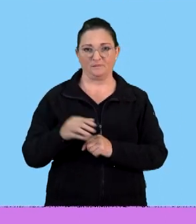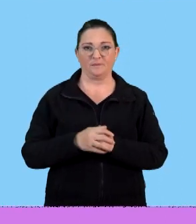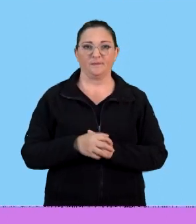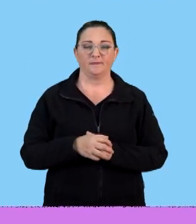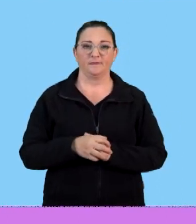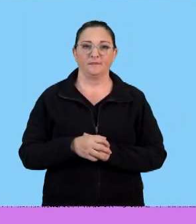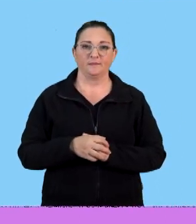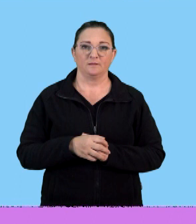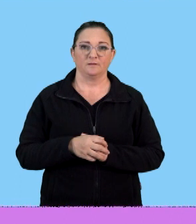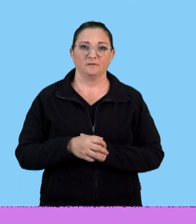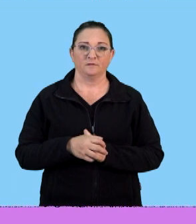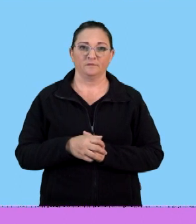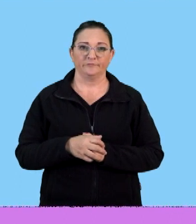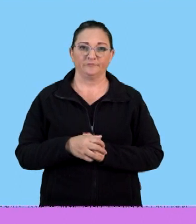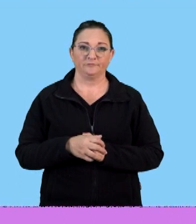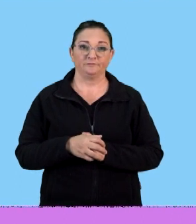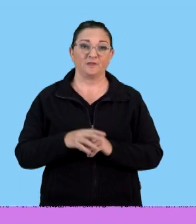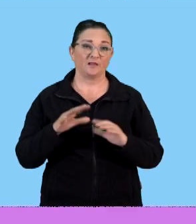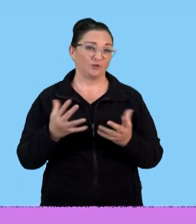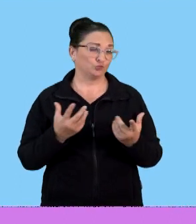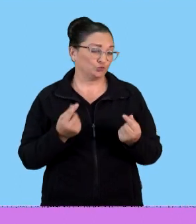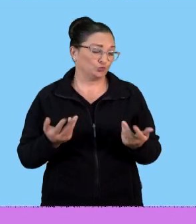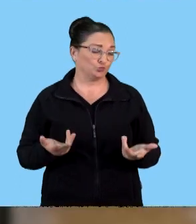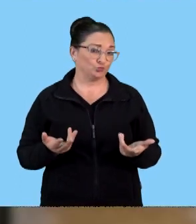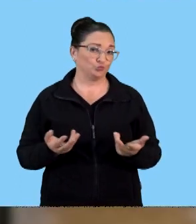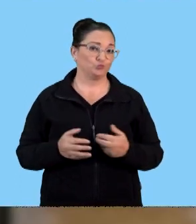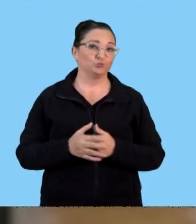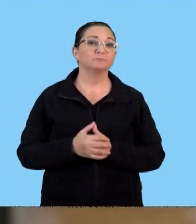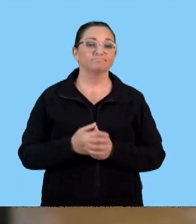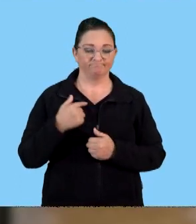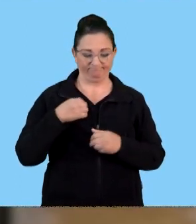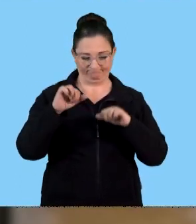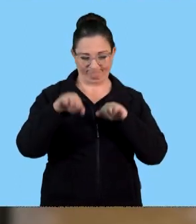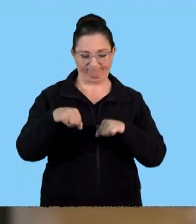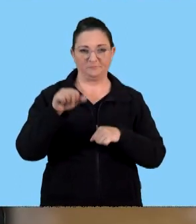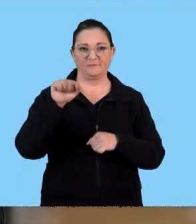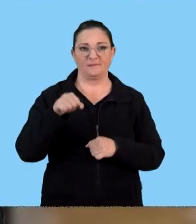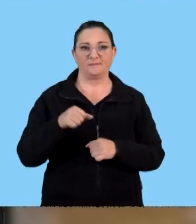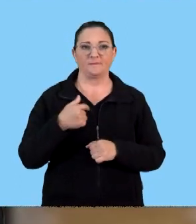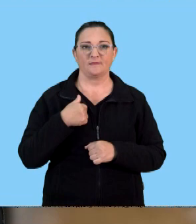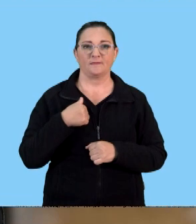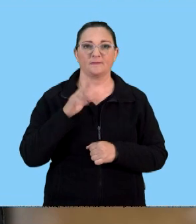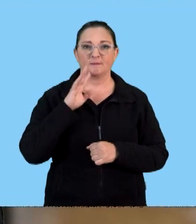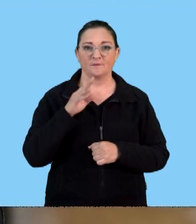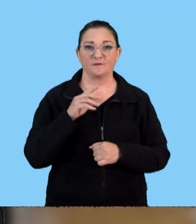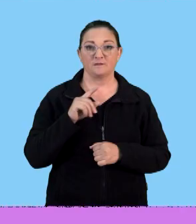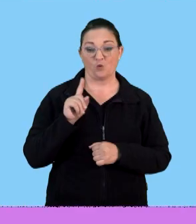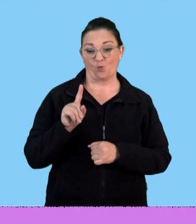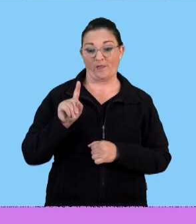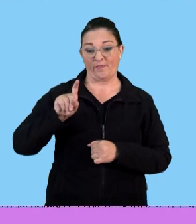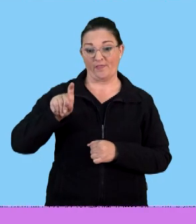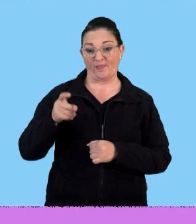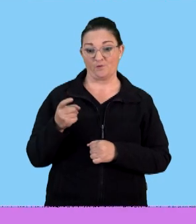We must move now from millimeters to meters. And how will I do that? I agree. So therefore, I'll